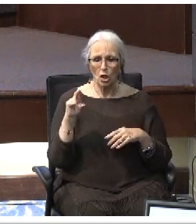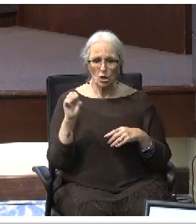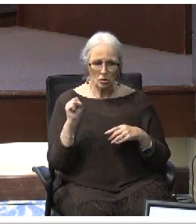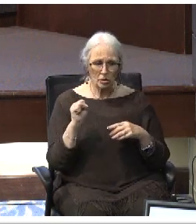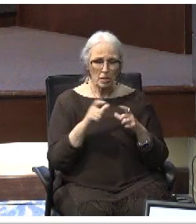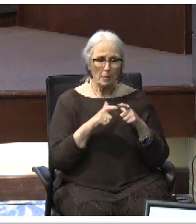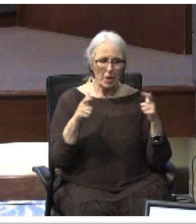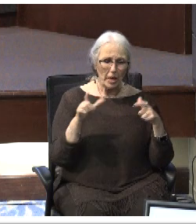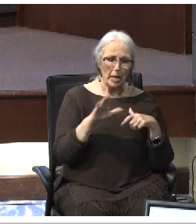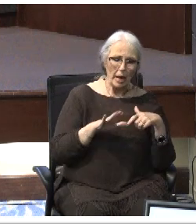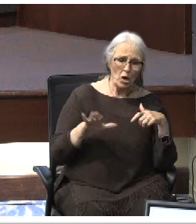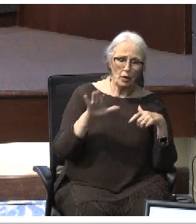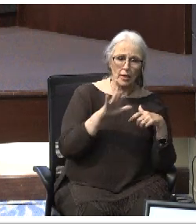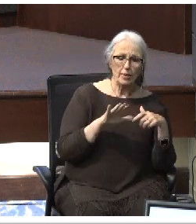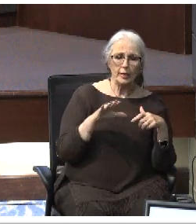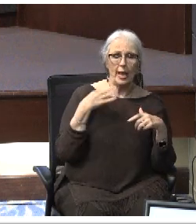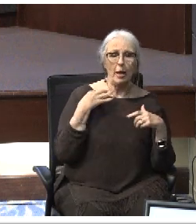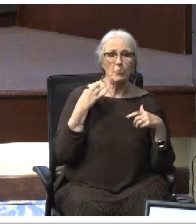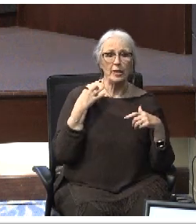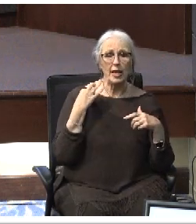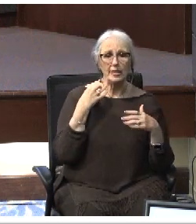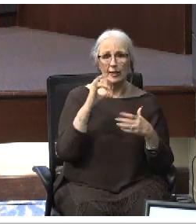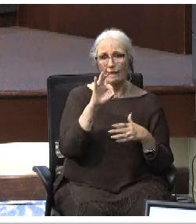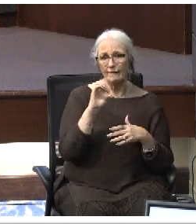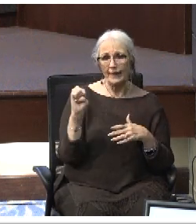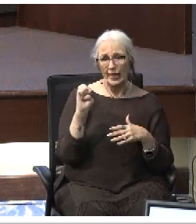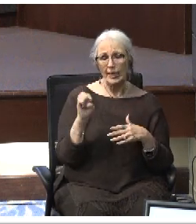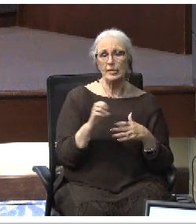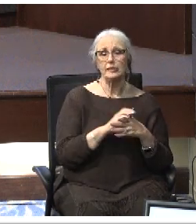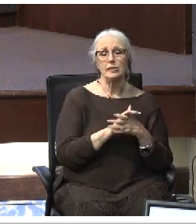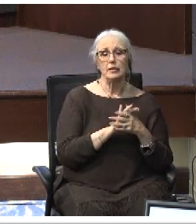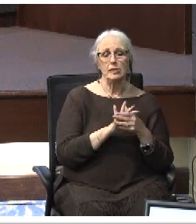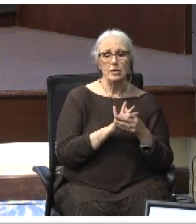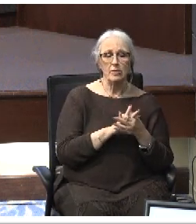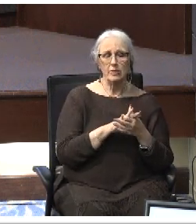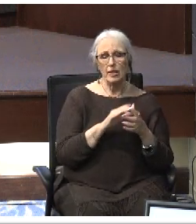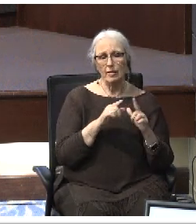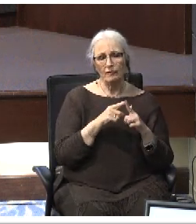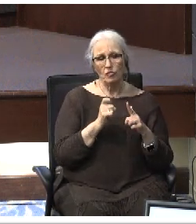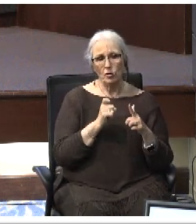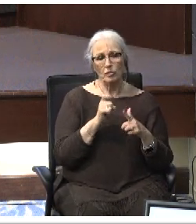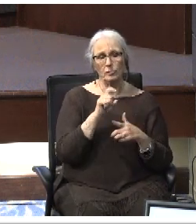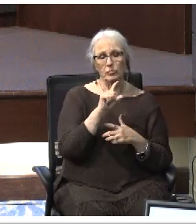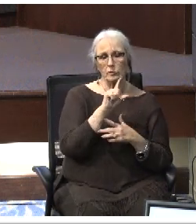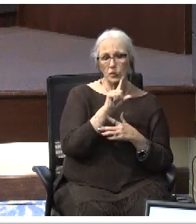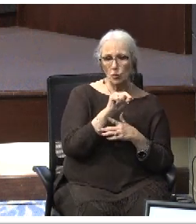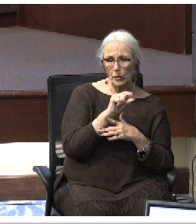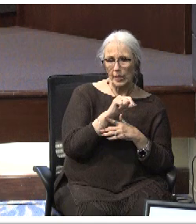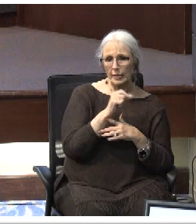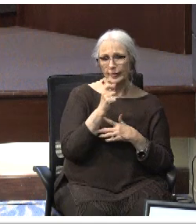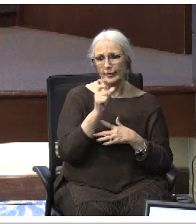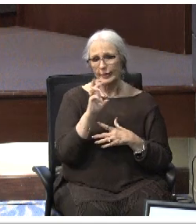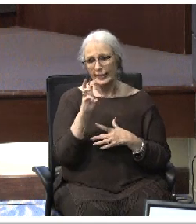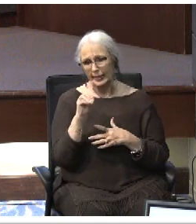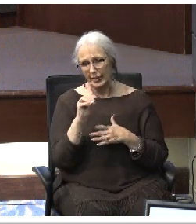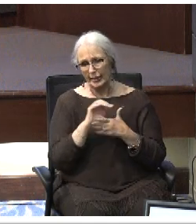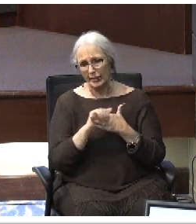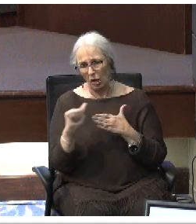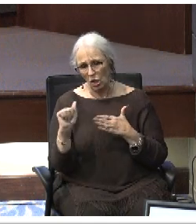big barrier is application fees. Application fees range anywhere from $20 to